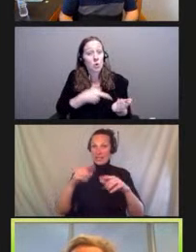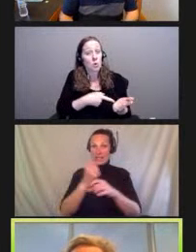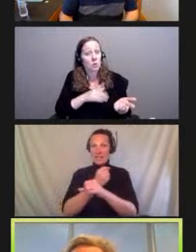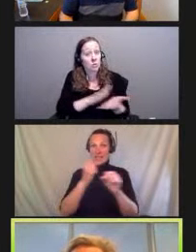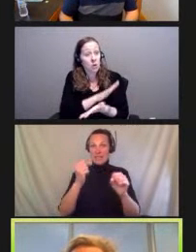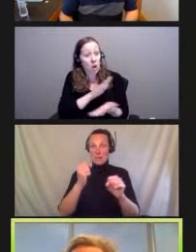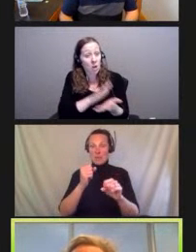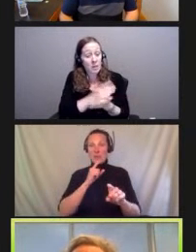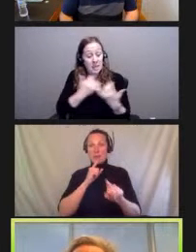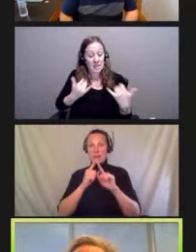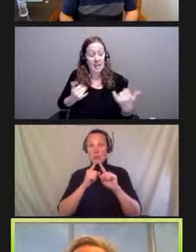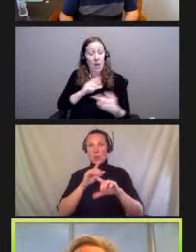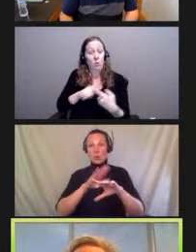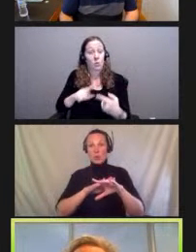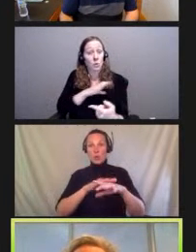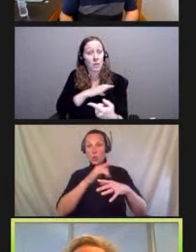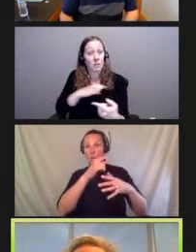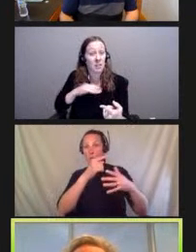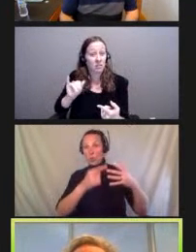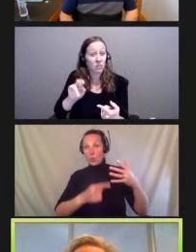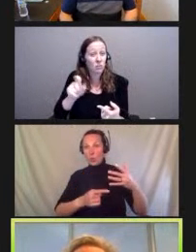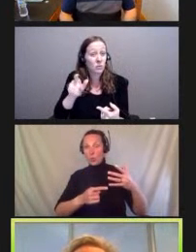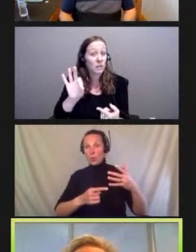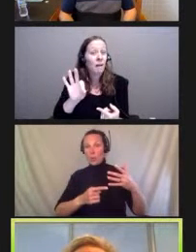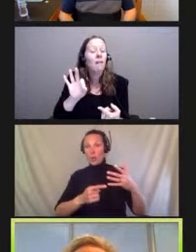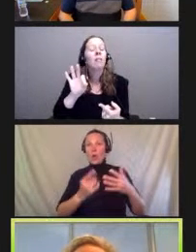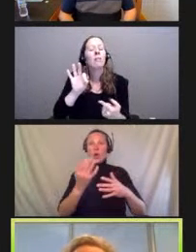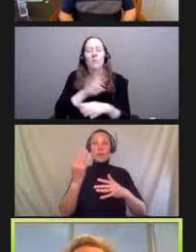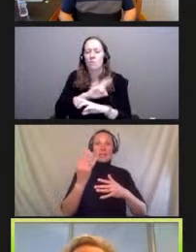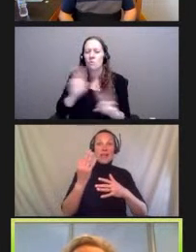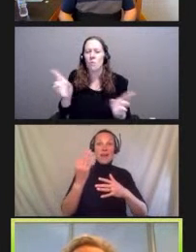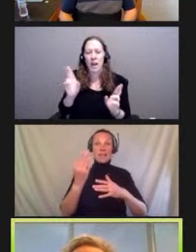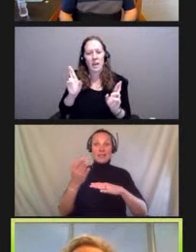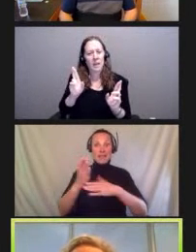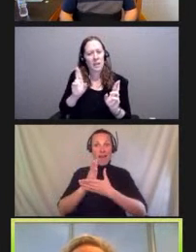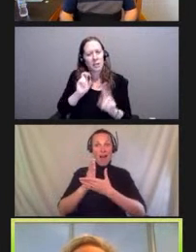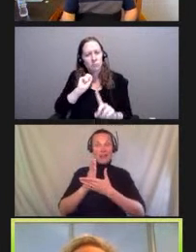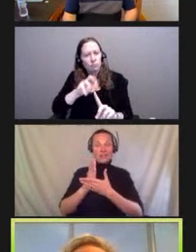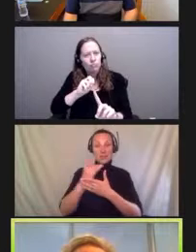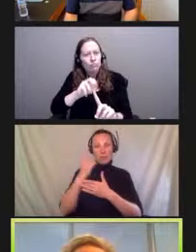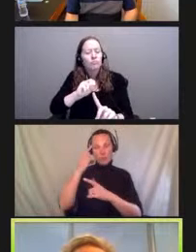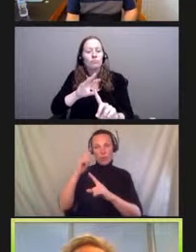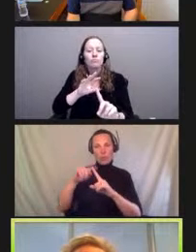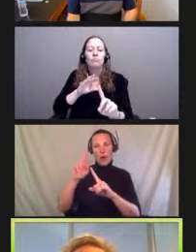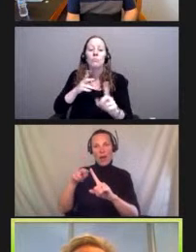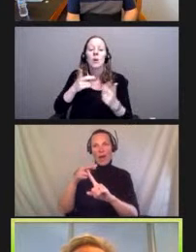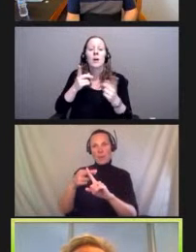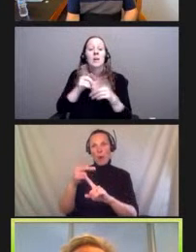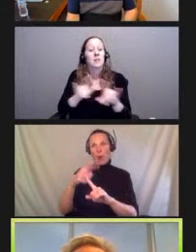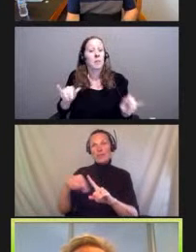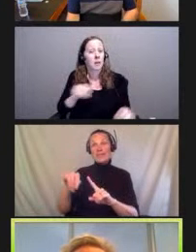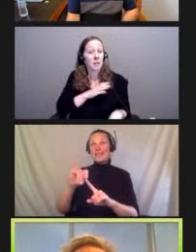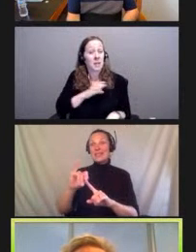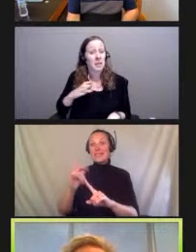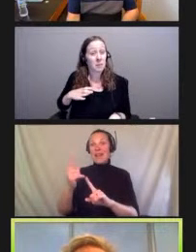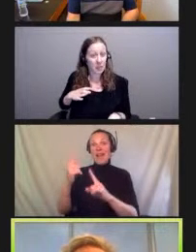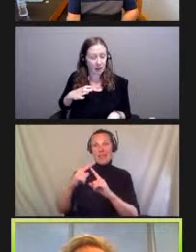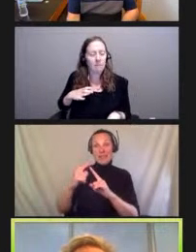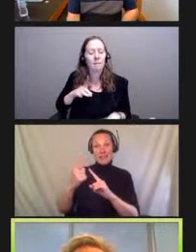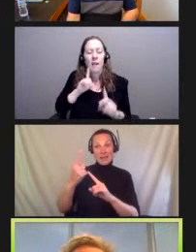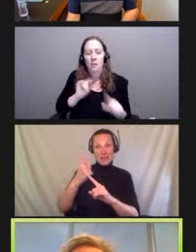between now and committee, and we'll also be prepared to answer questions at committee. Next slide, please.